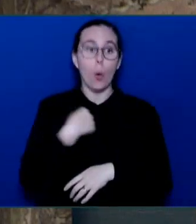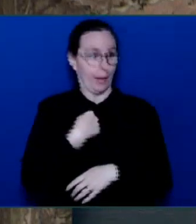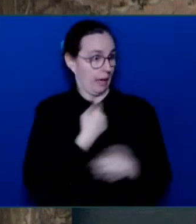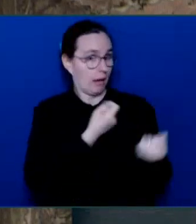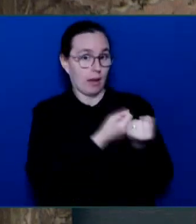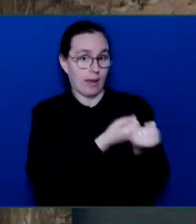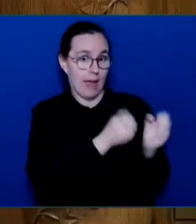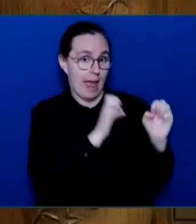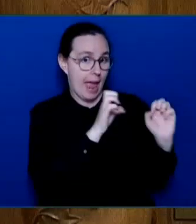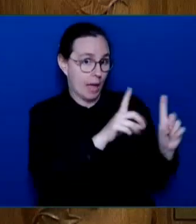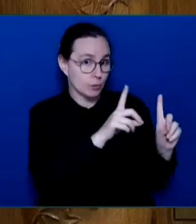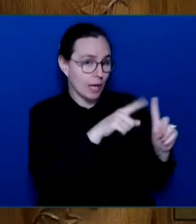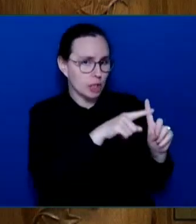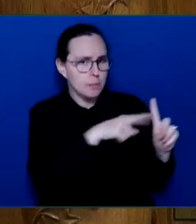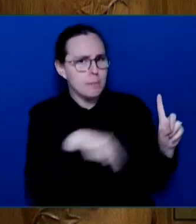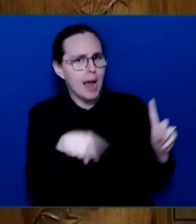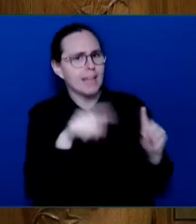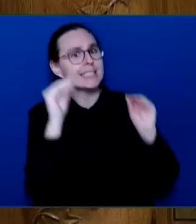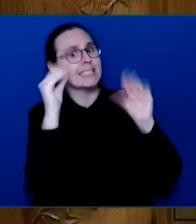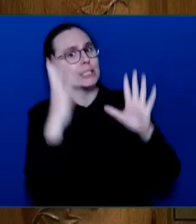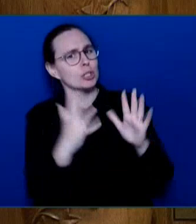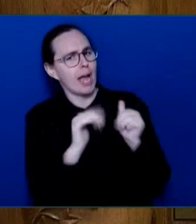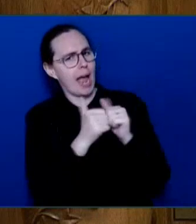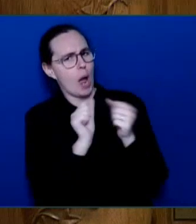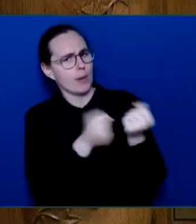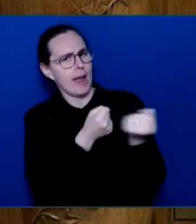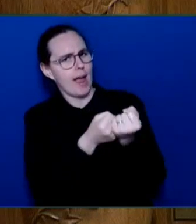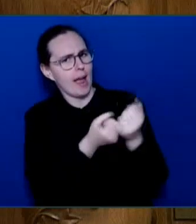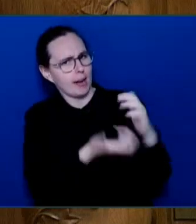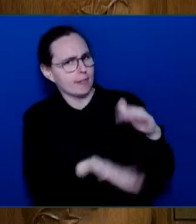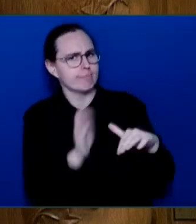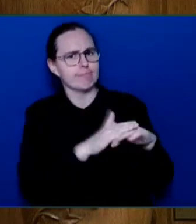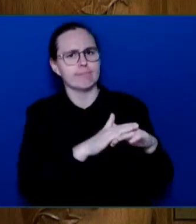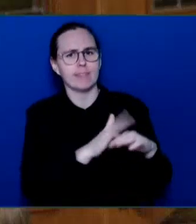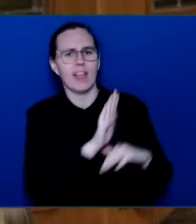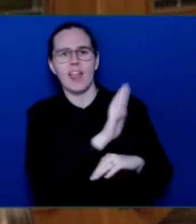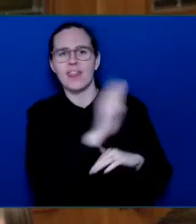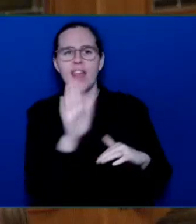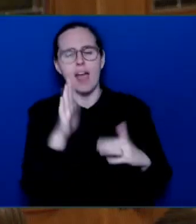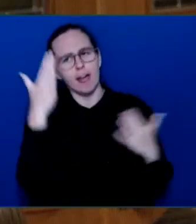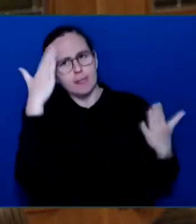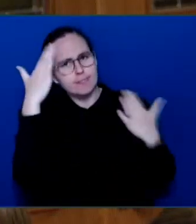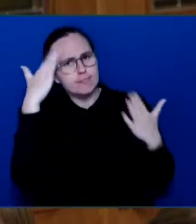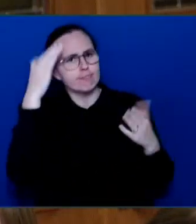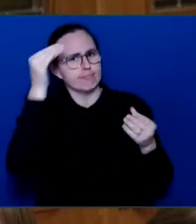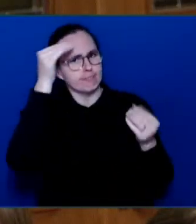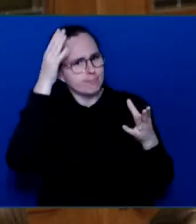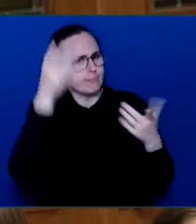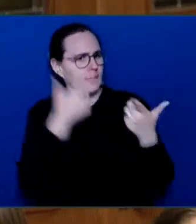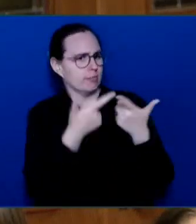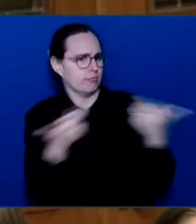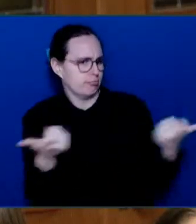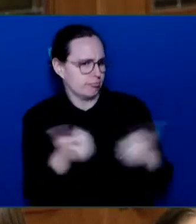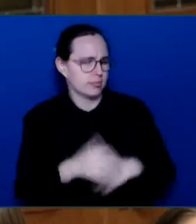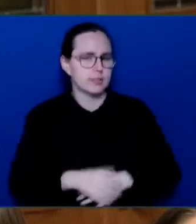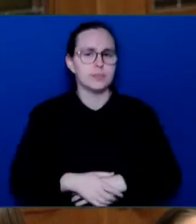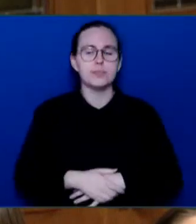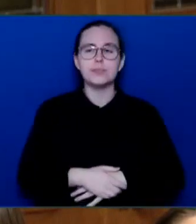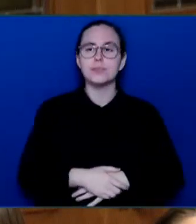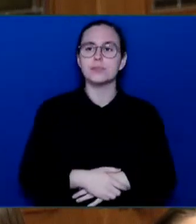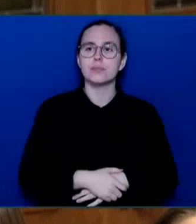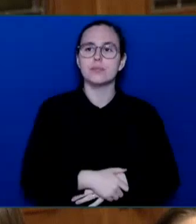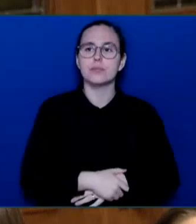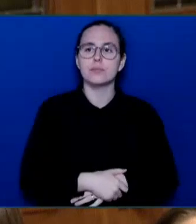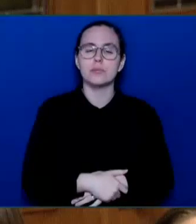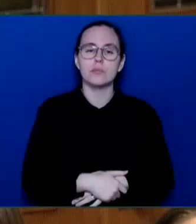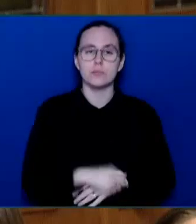well. Leader of the third party, supplemental. Thank you, Honourable Speaker, and thank you to the Minister for her answer. I think that